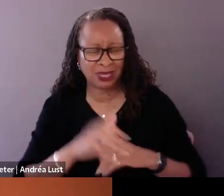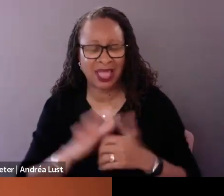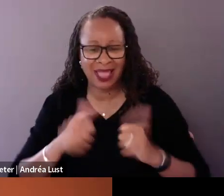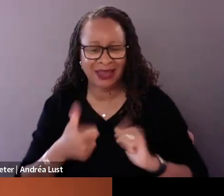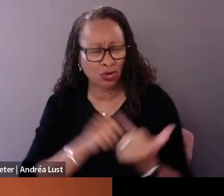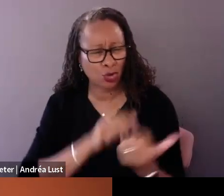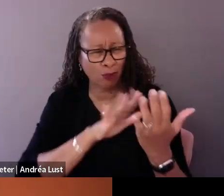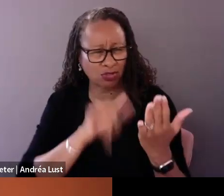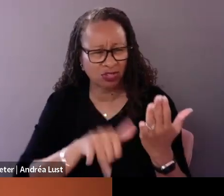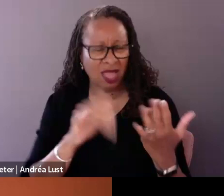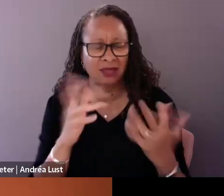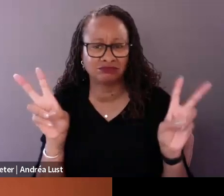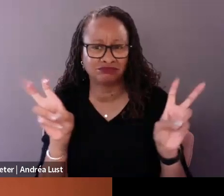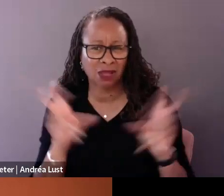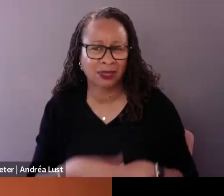you approach that.